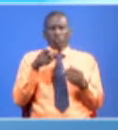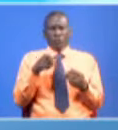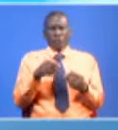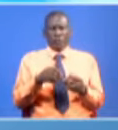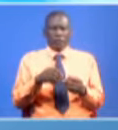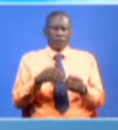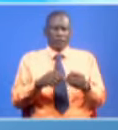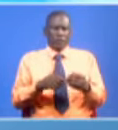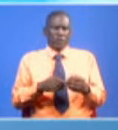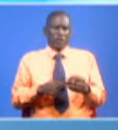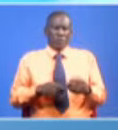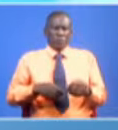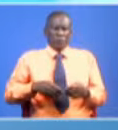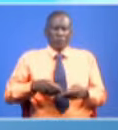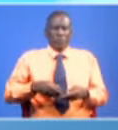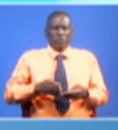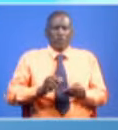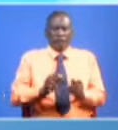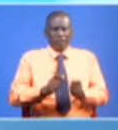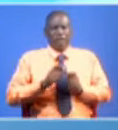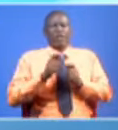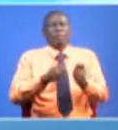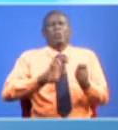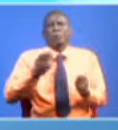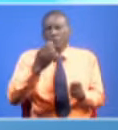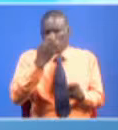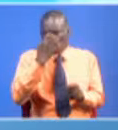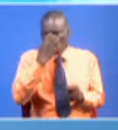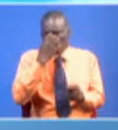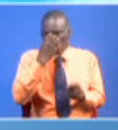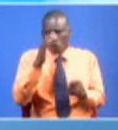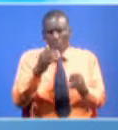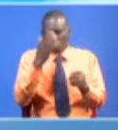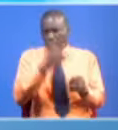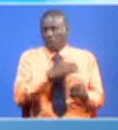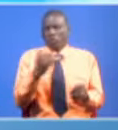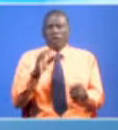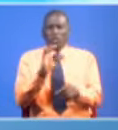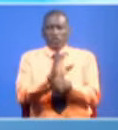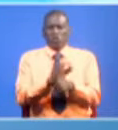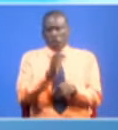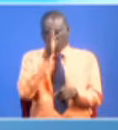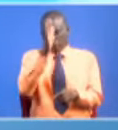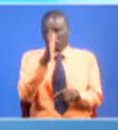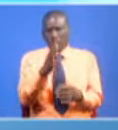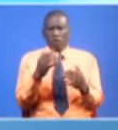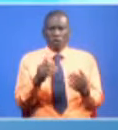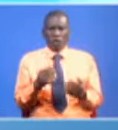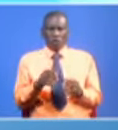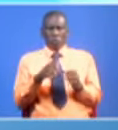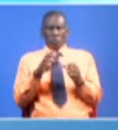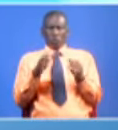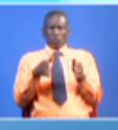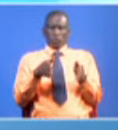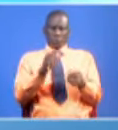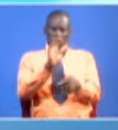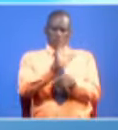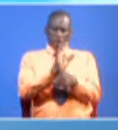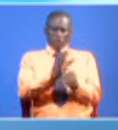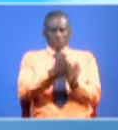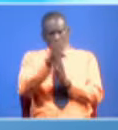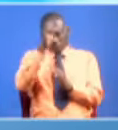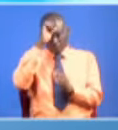donations from President William Ruto by the Catholic Church this past Sunday. A new yet familiar path between the church and the